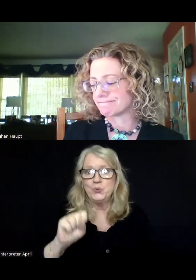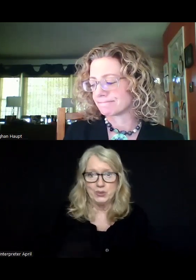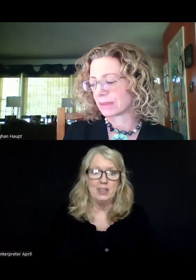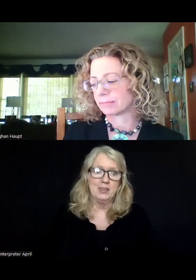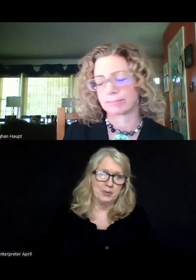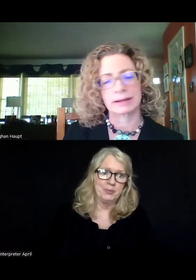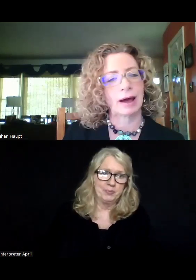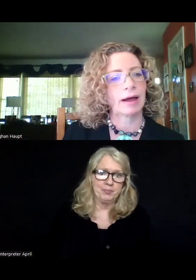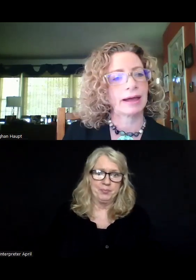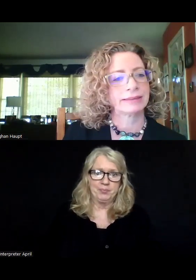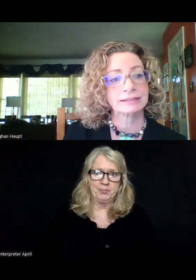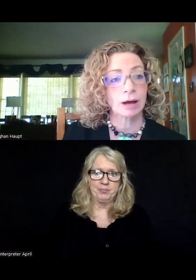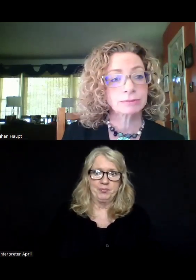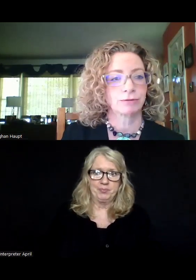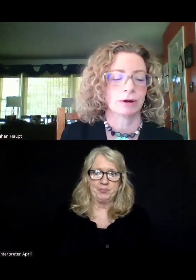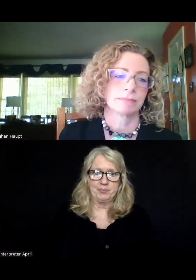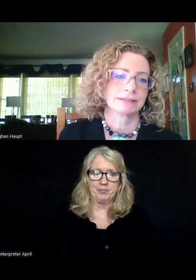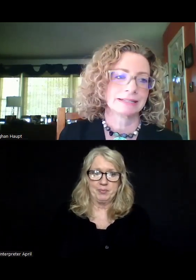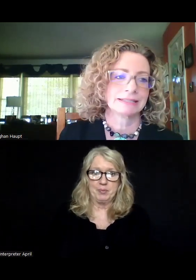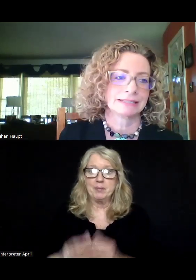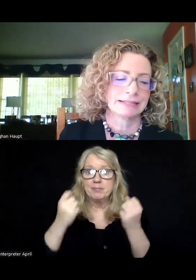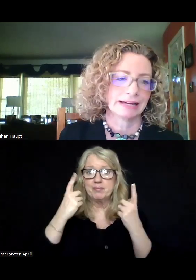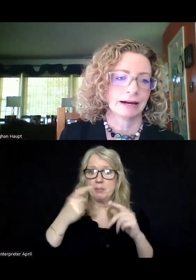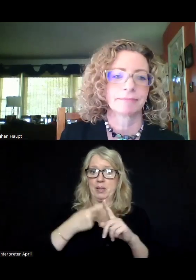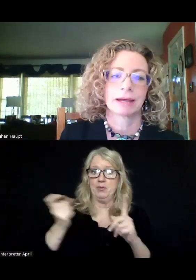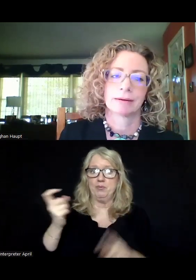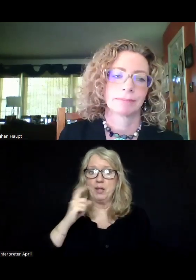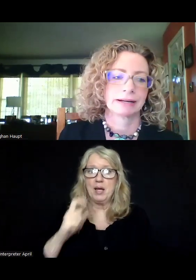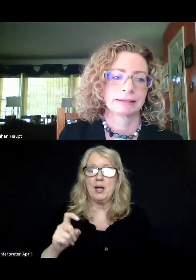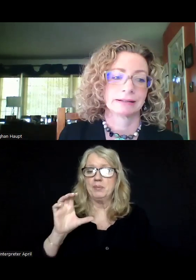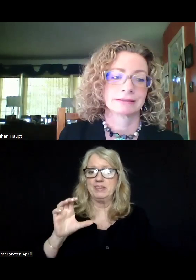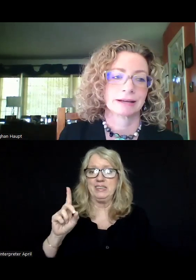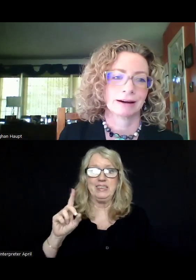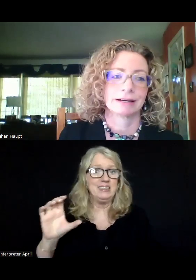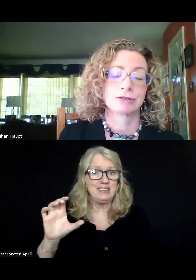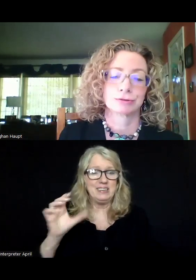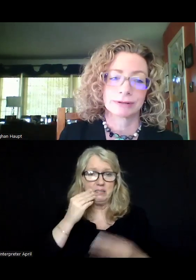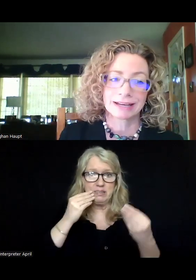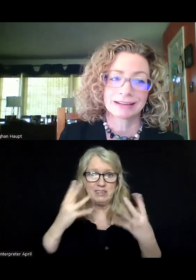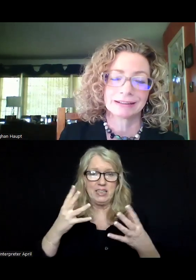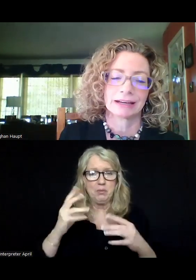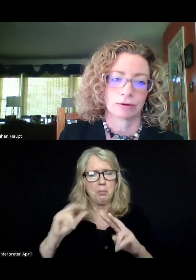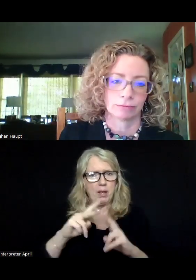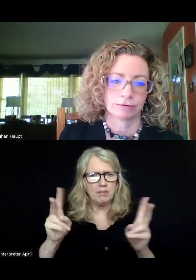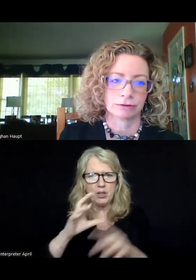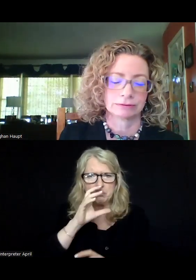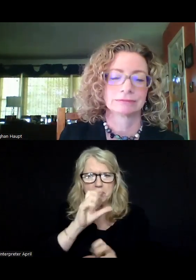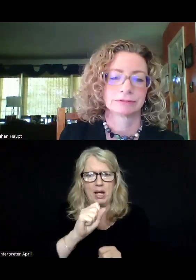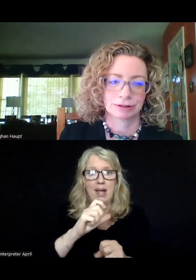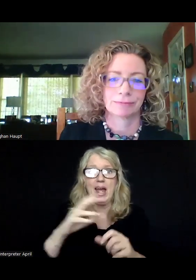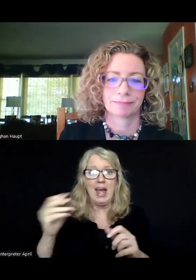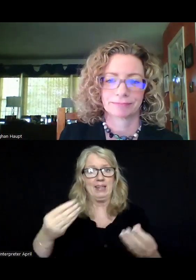And this comes from CDC data, but it is intriguing and